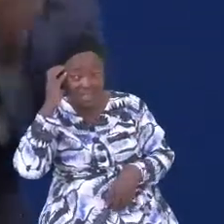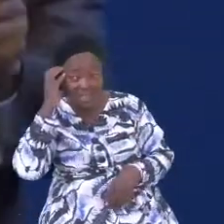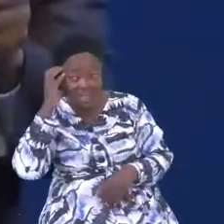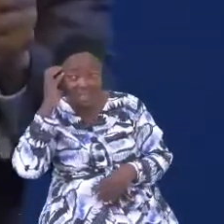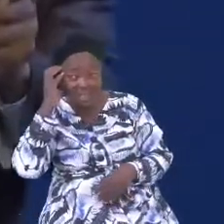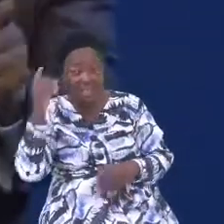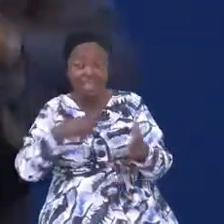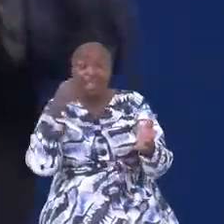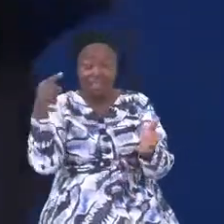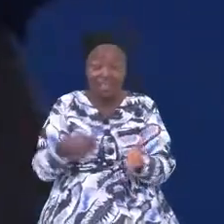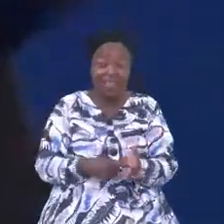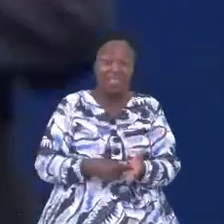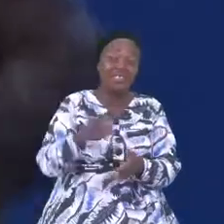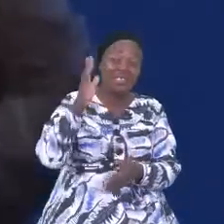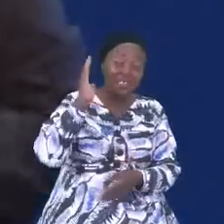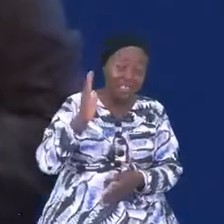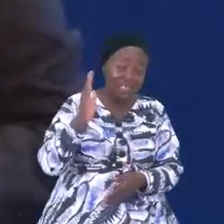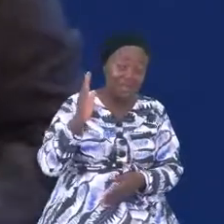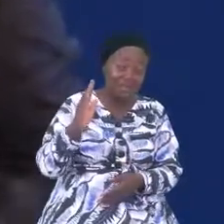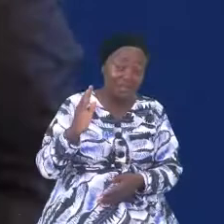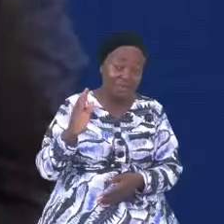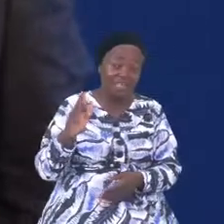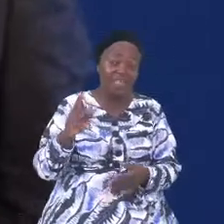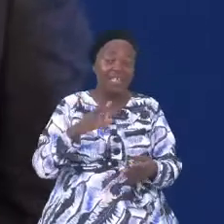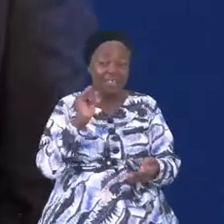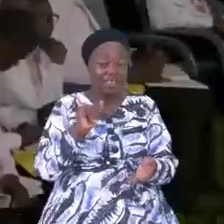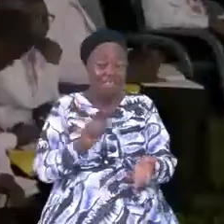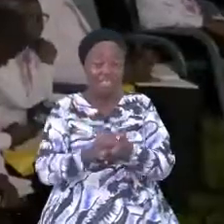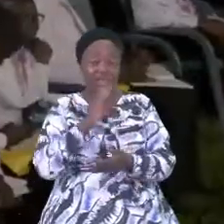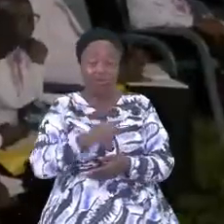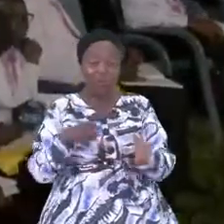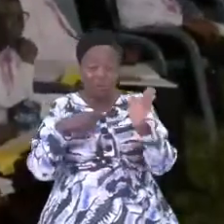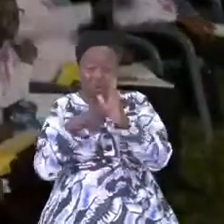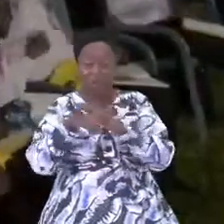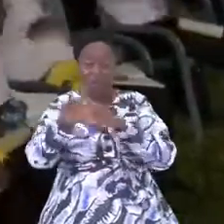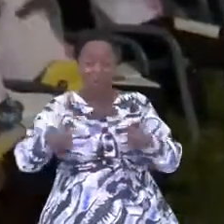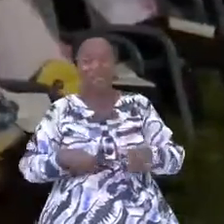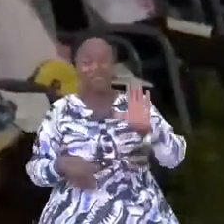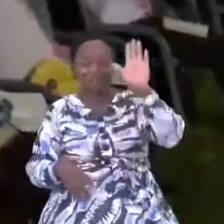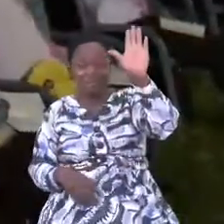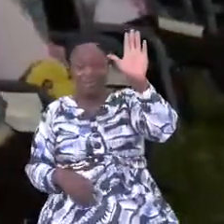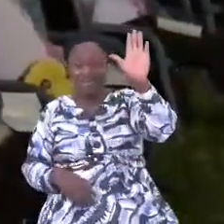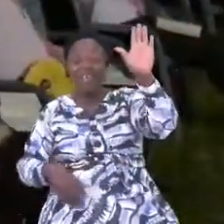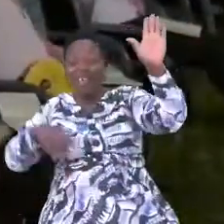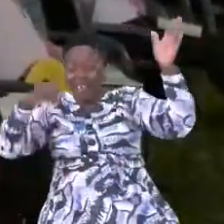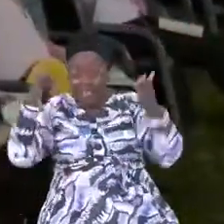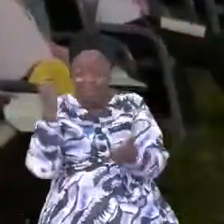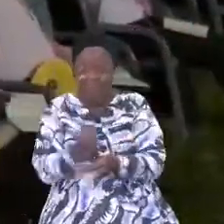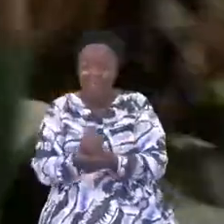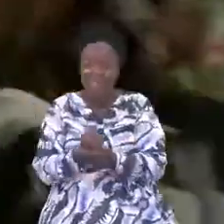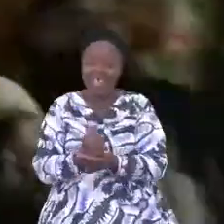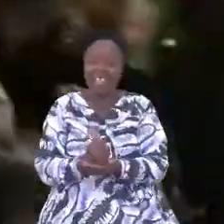testimonies of other people that will be repeated in your life, where are you? Amen.